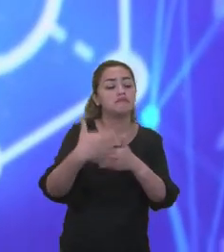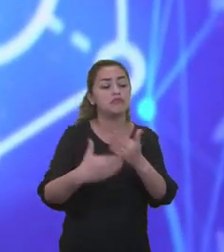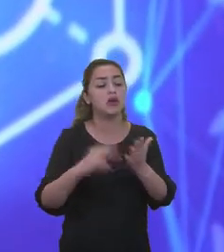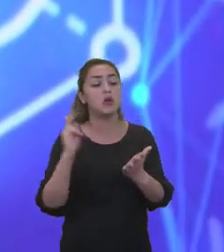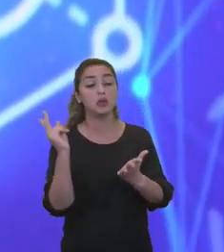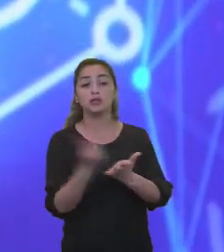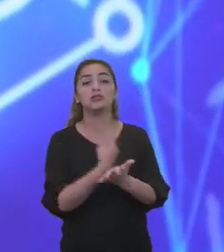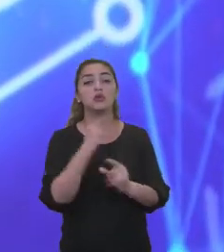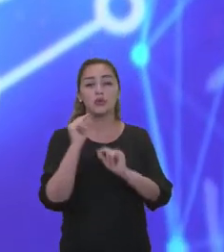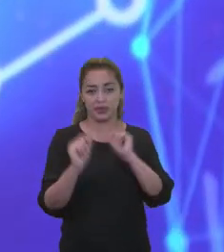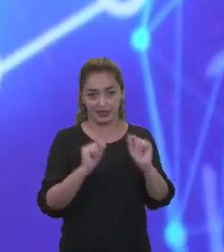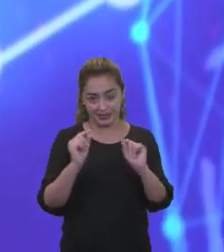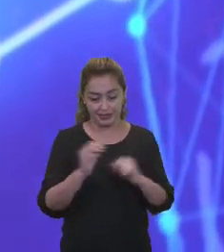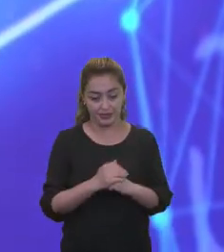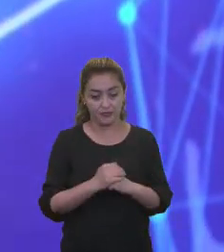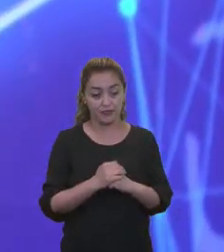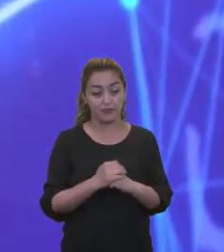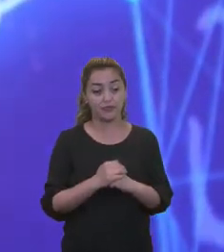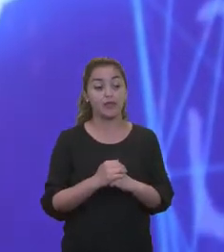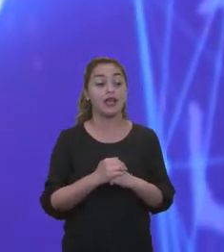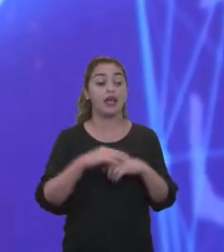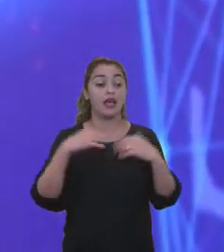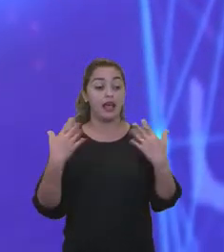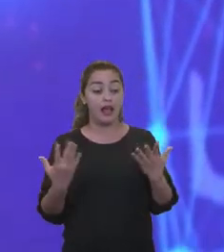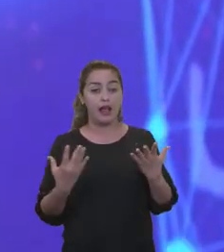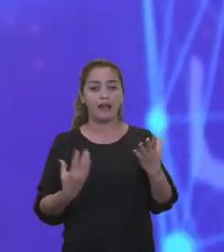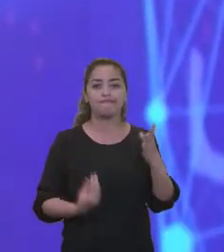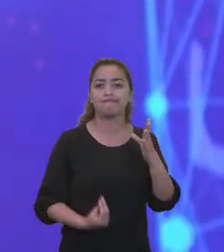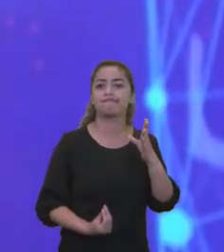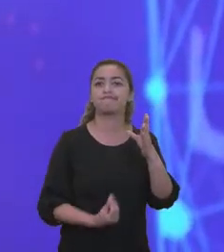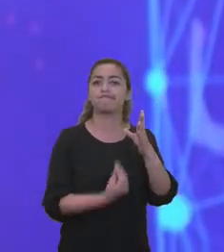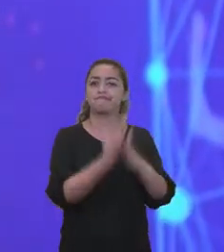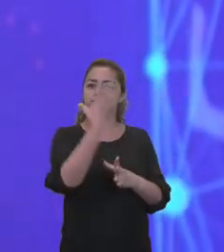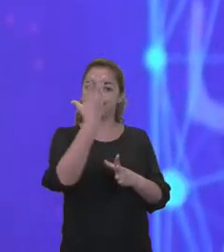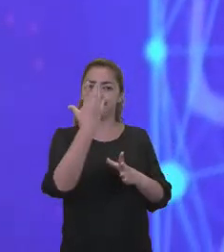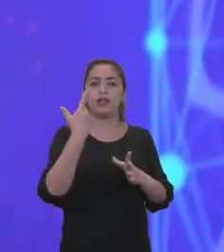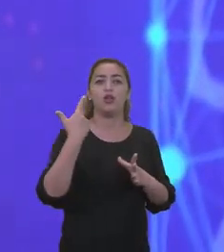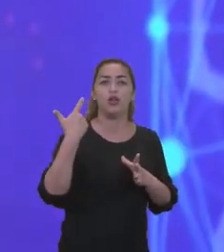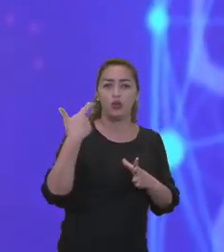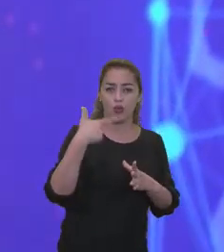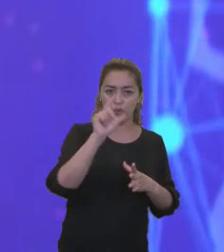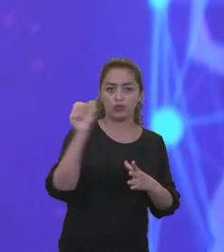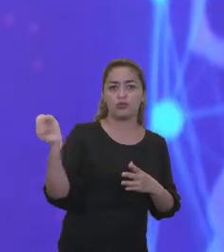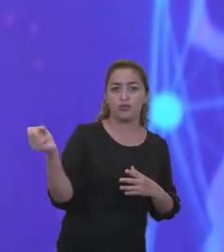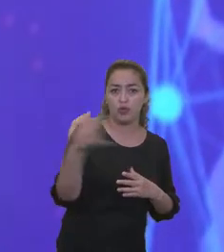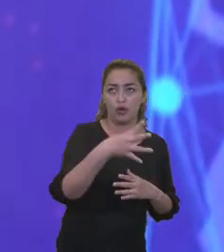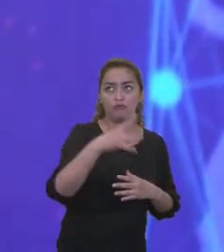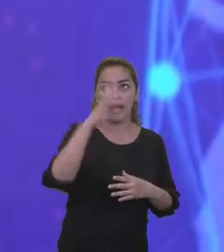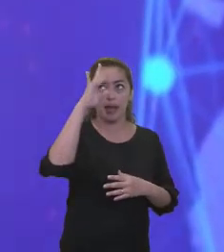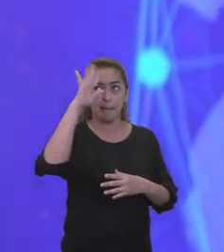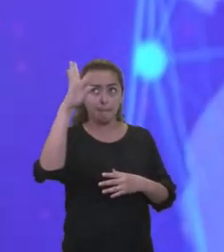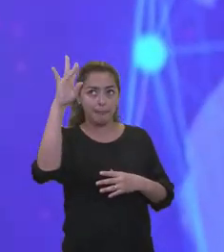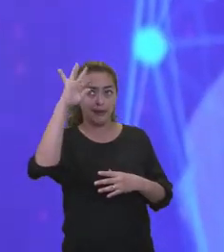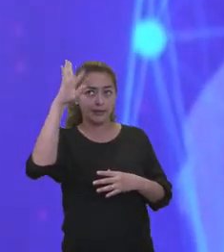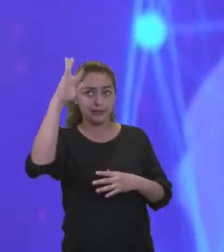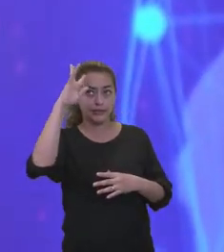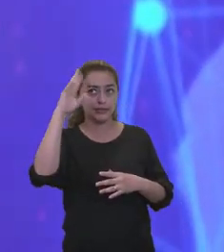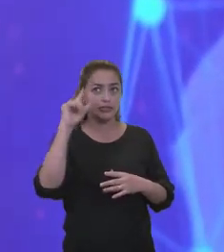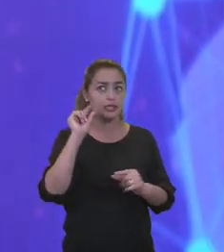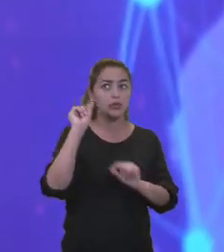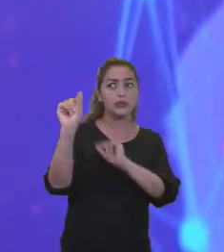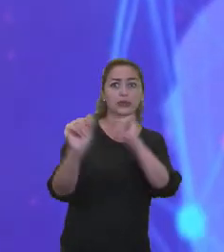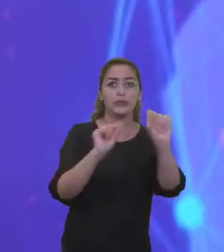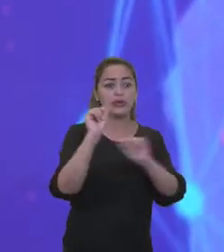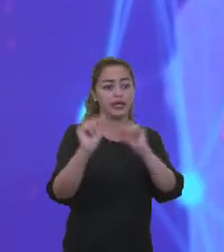After this initiative was successful, what happened is that there was a new brand signature, TIM, imagine